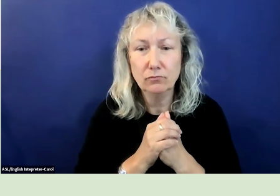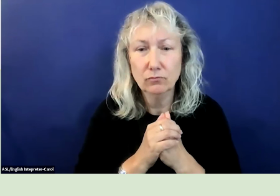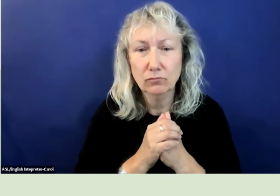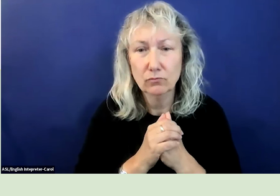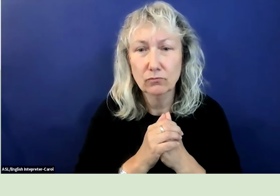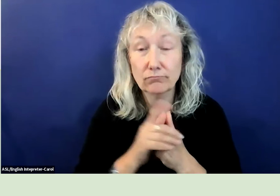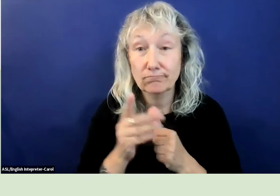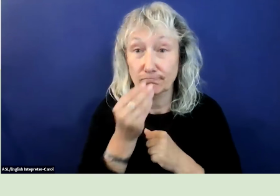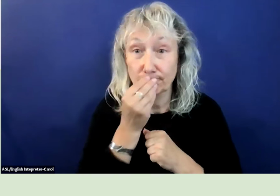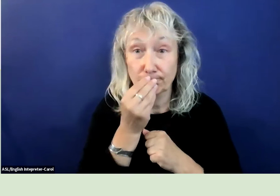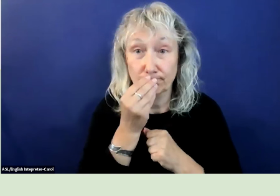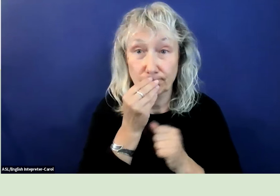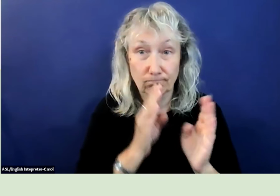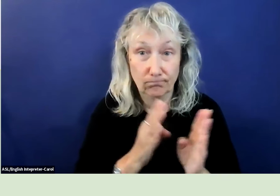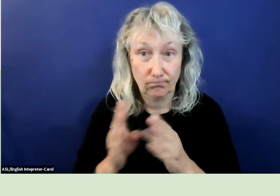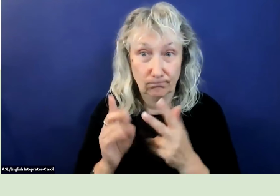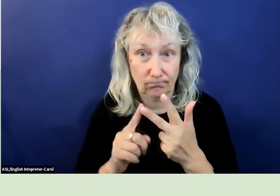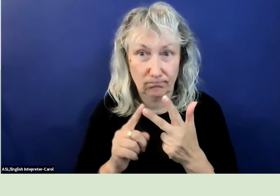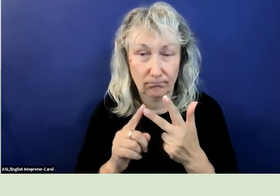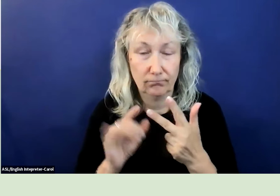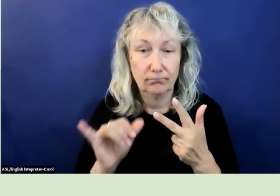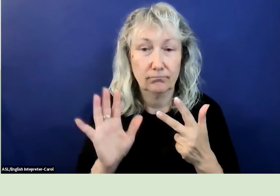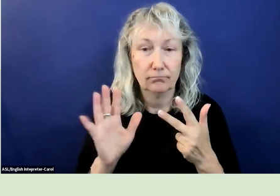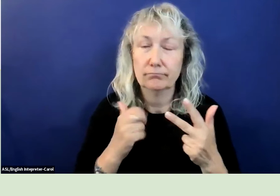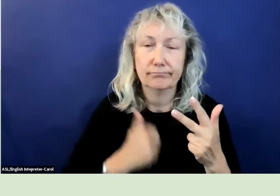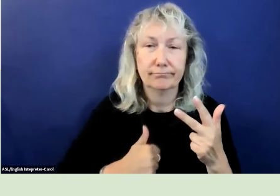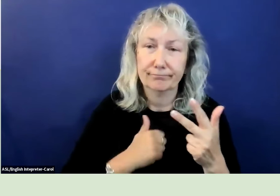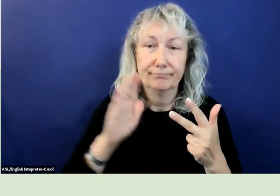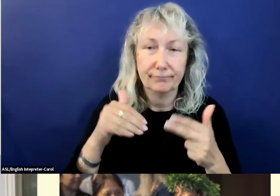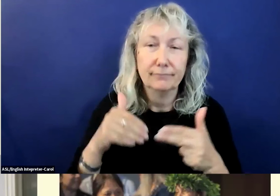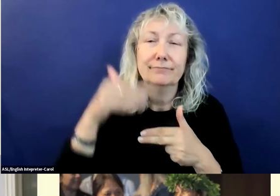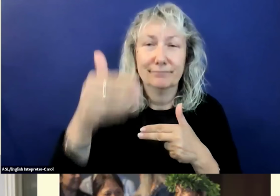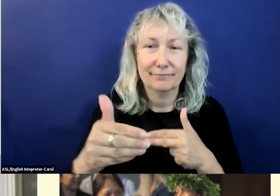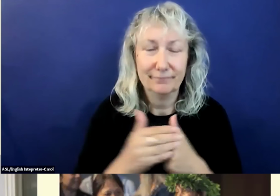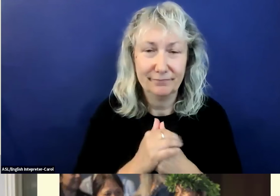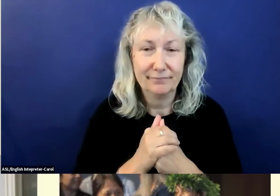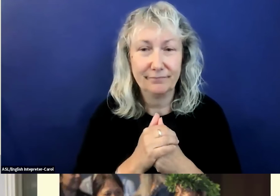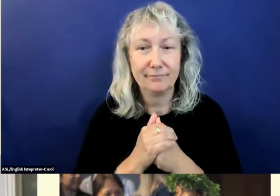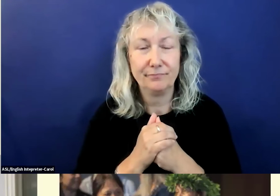on the food prep. Next slide, please, I'm sorry.